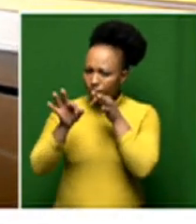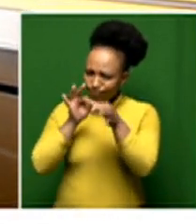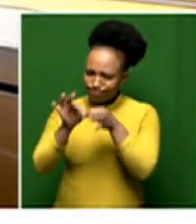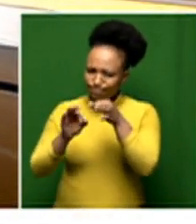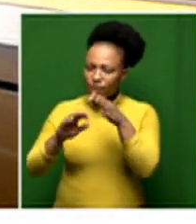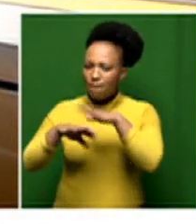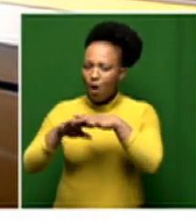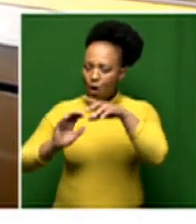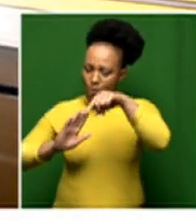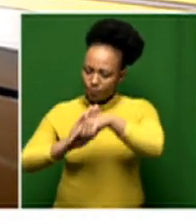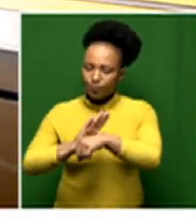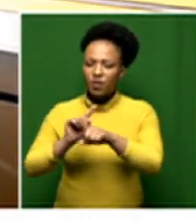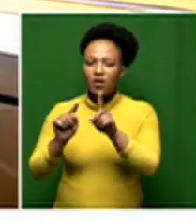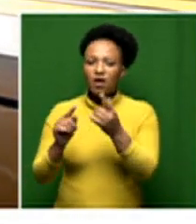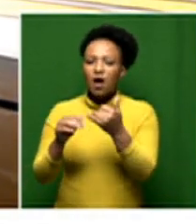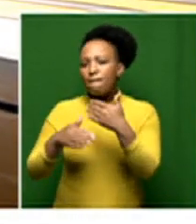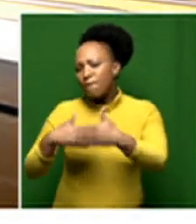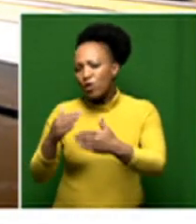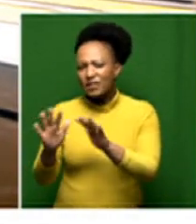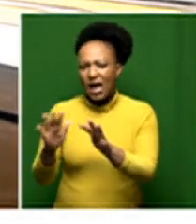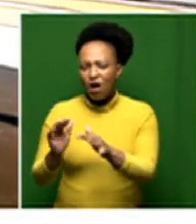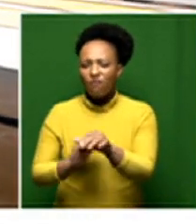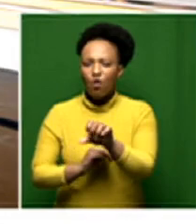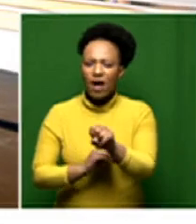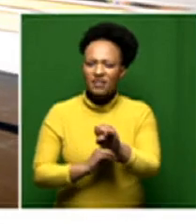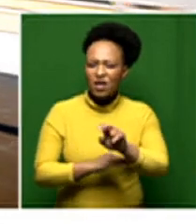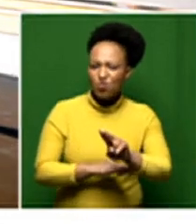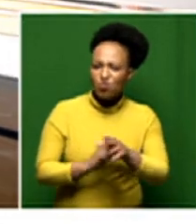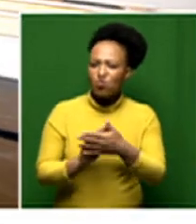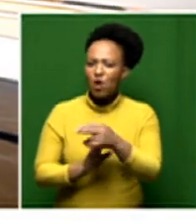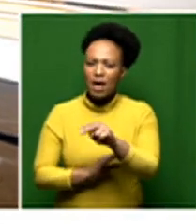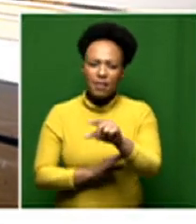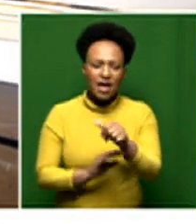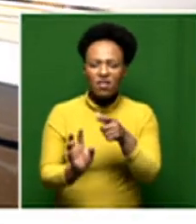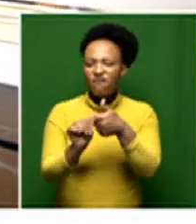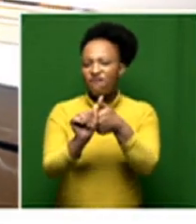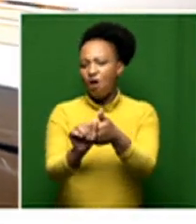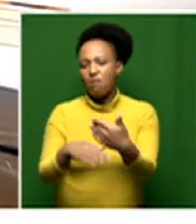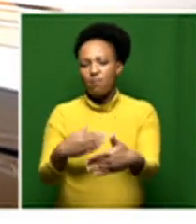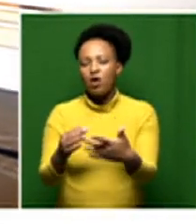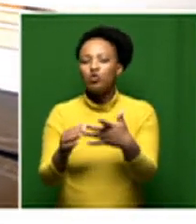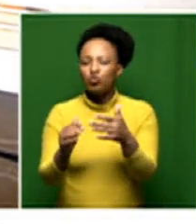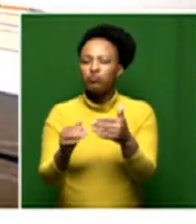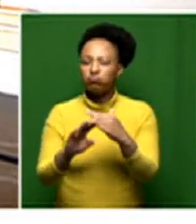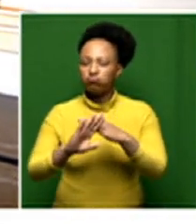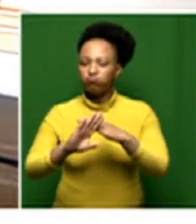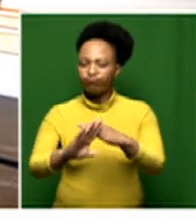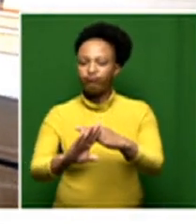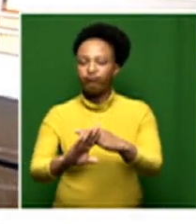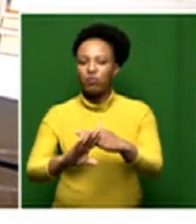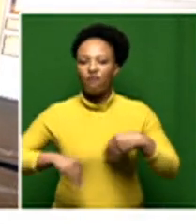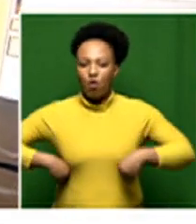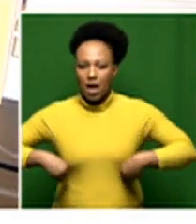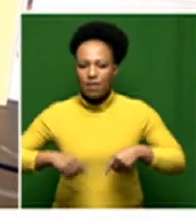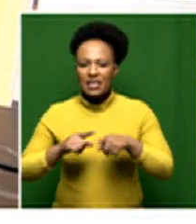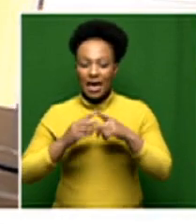a clearer picture with regards to the processes that law enforcement agencies follow in terms of curbing corruption and relating to the freezing of